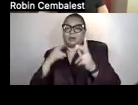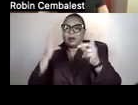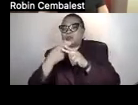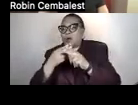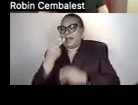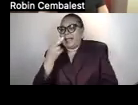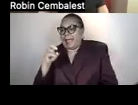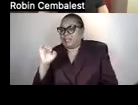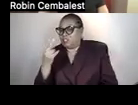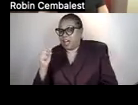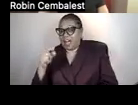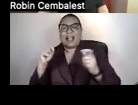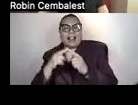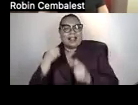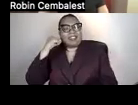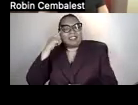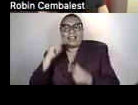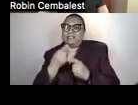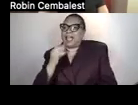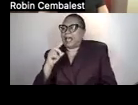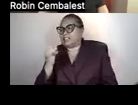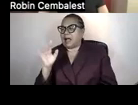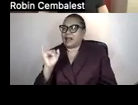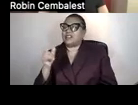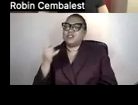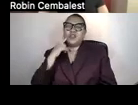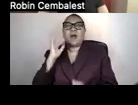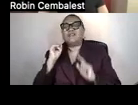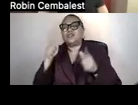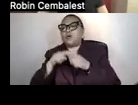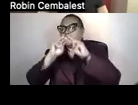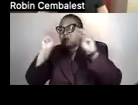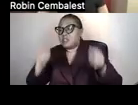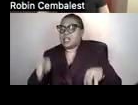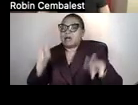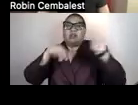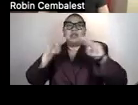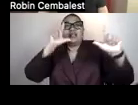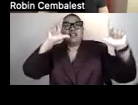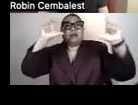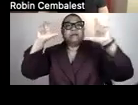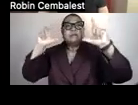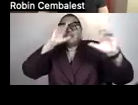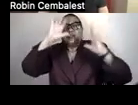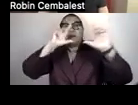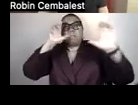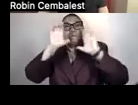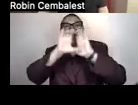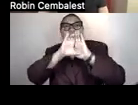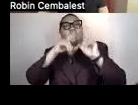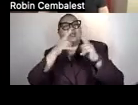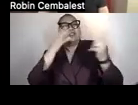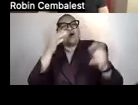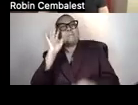headshots. And I like to think of a headshot kind of like, how you go to the museum and you look at the portraits and you can tell so